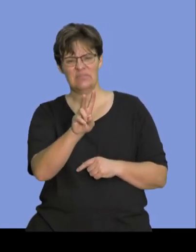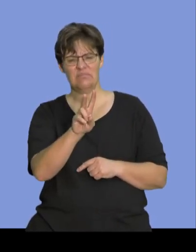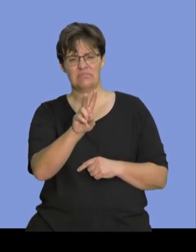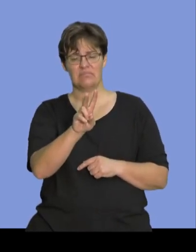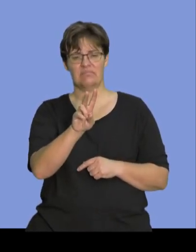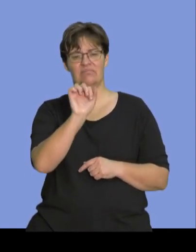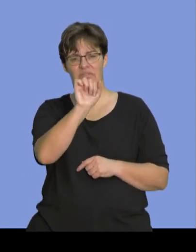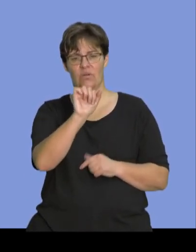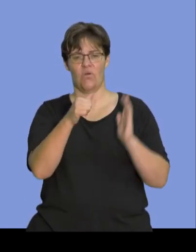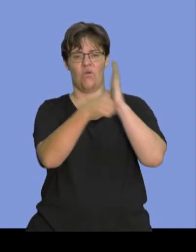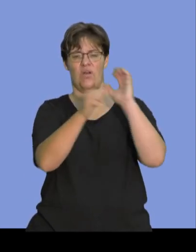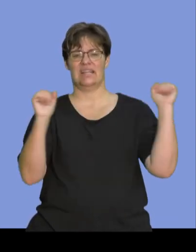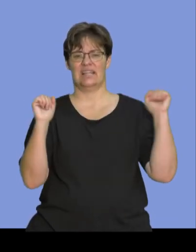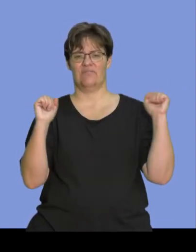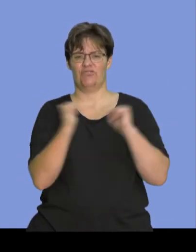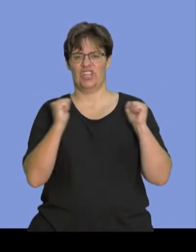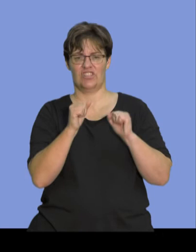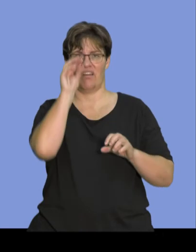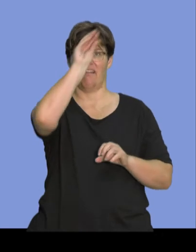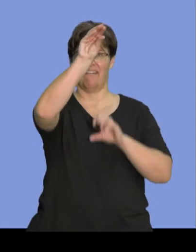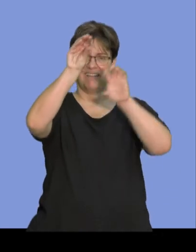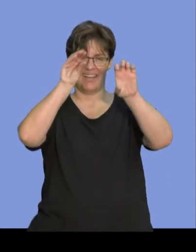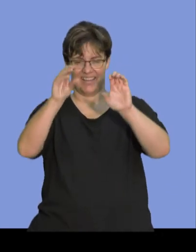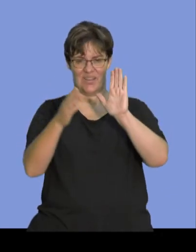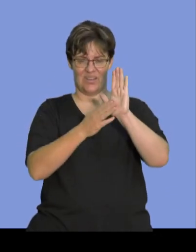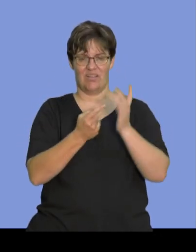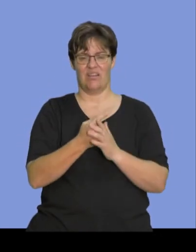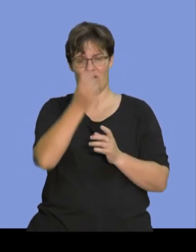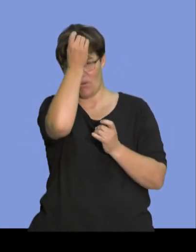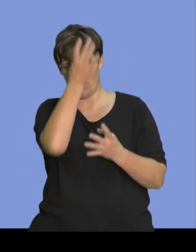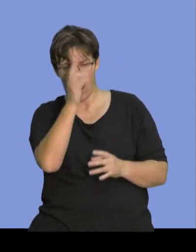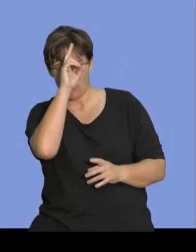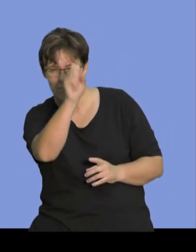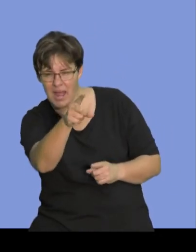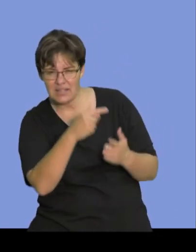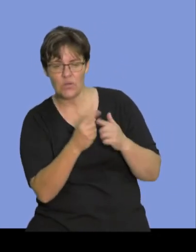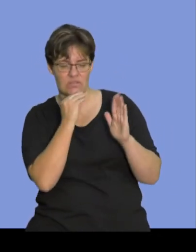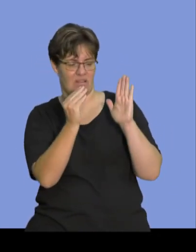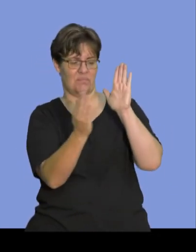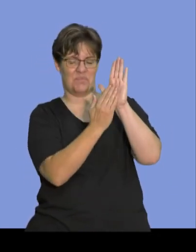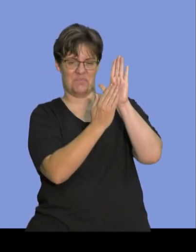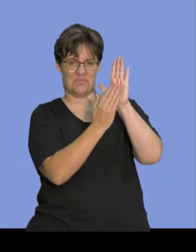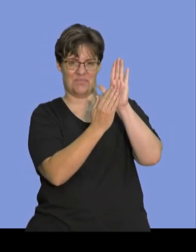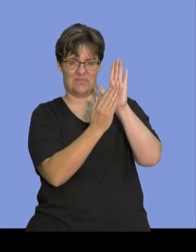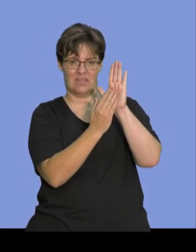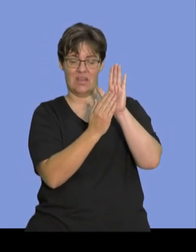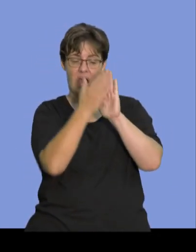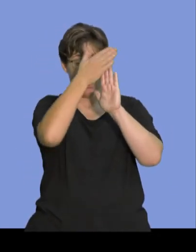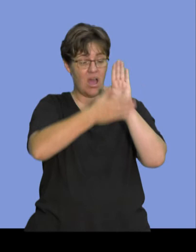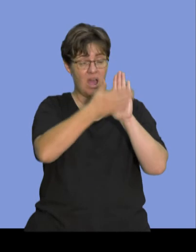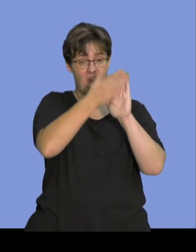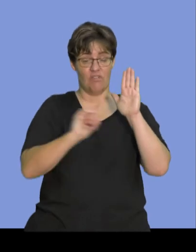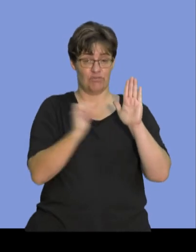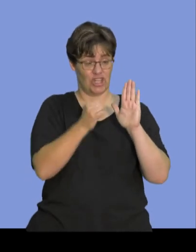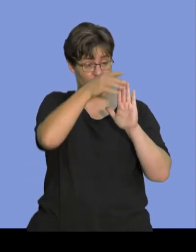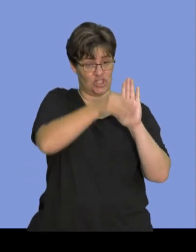comes to mind, you know, the stickers on the fridge, okay? To put your note, your reminders, you use a magnet. But the fridge, the surface